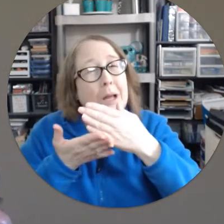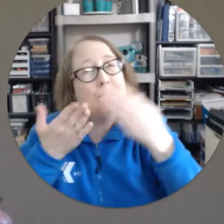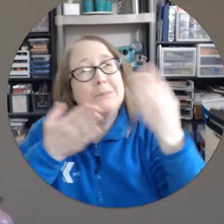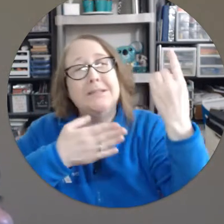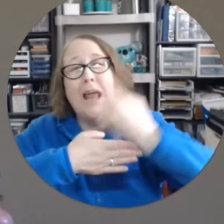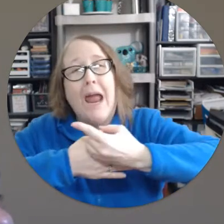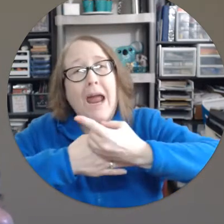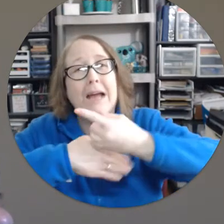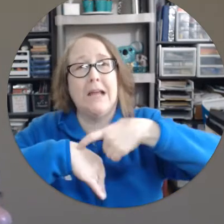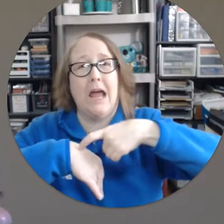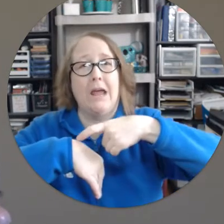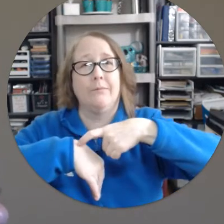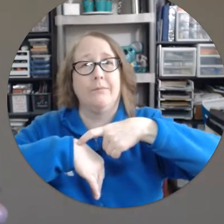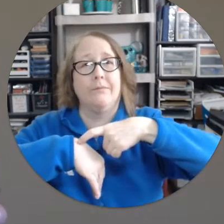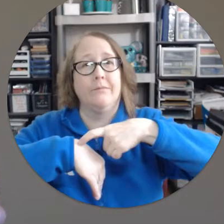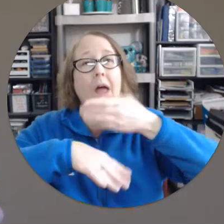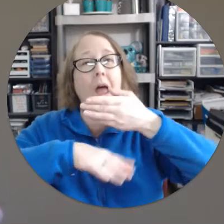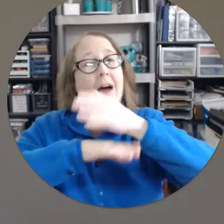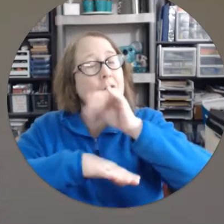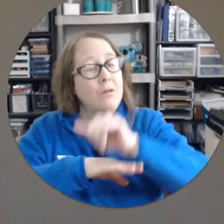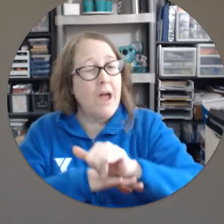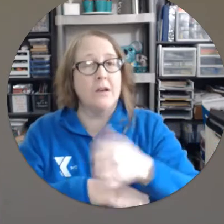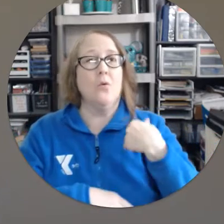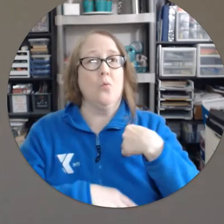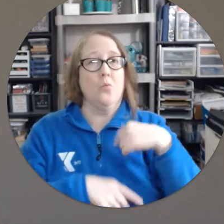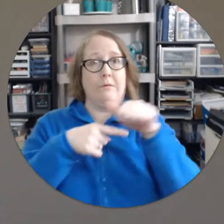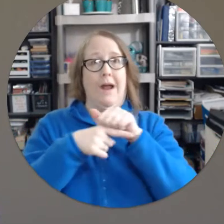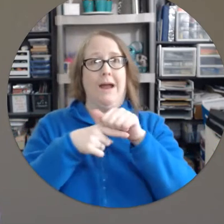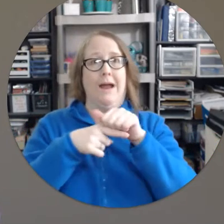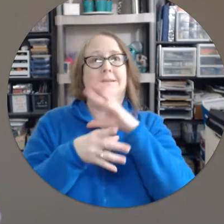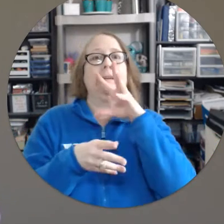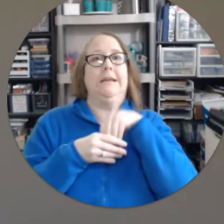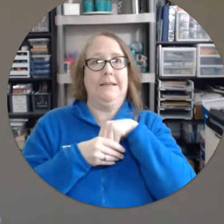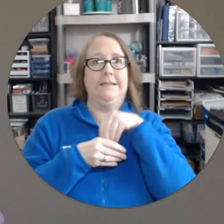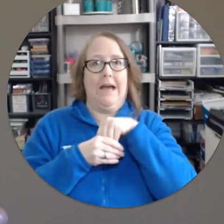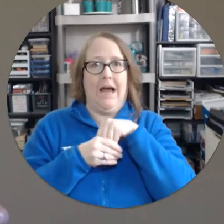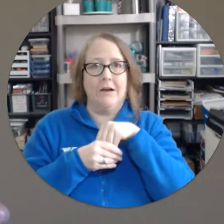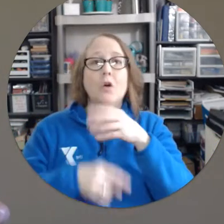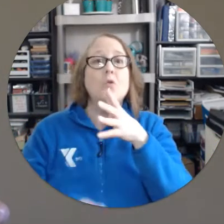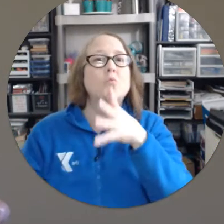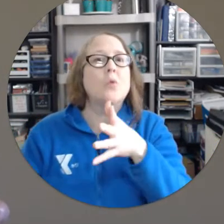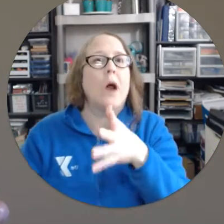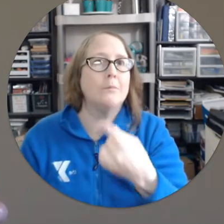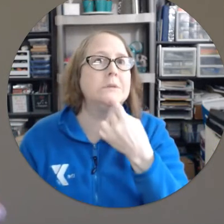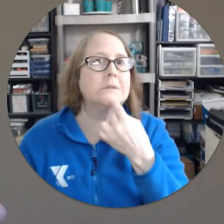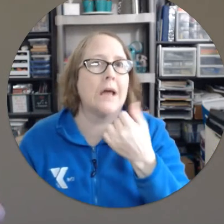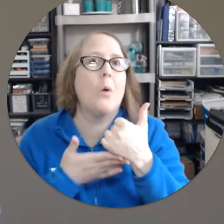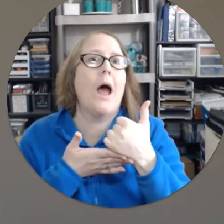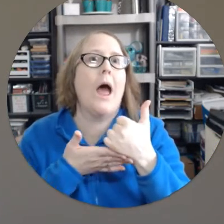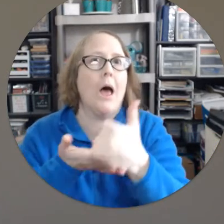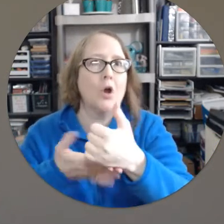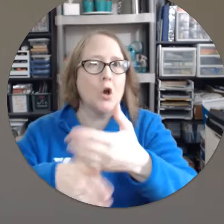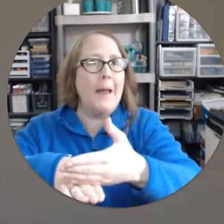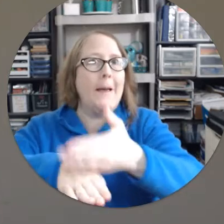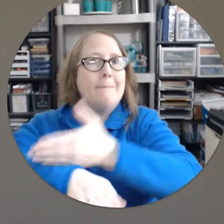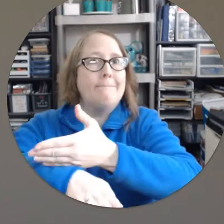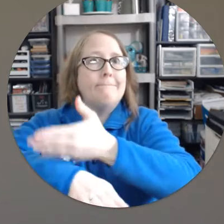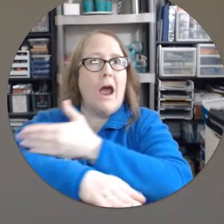daytime. After that, we practiced inside. Grandma said it was helping her get